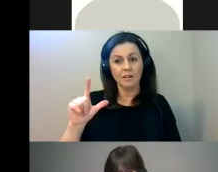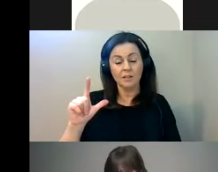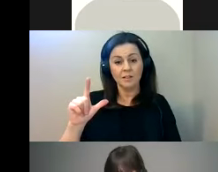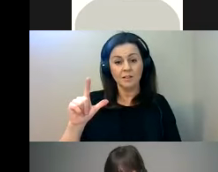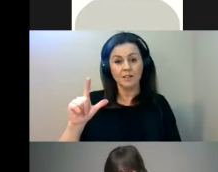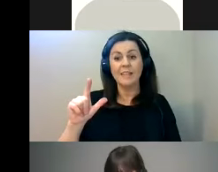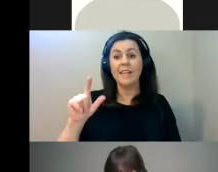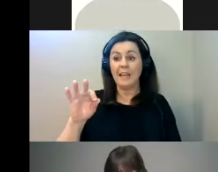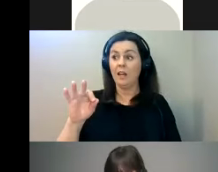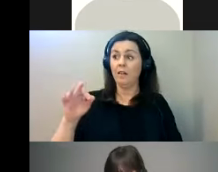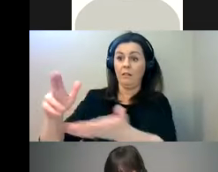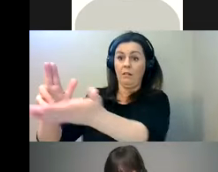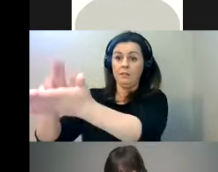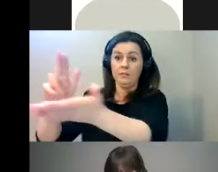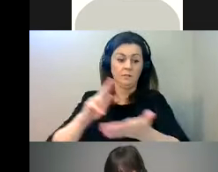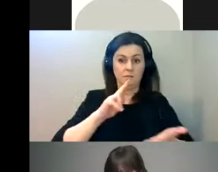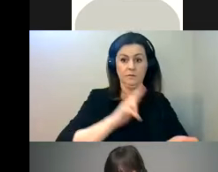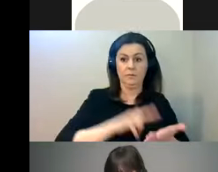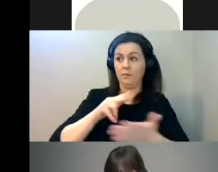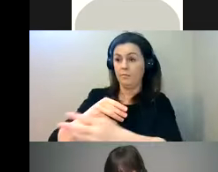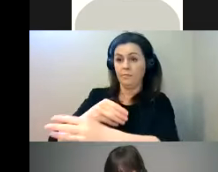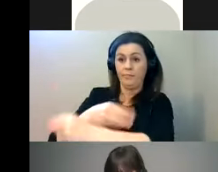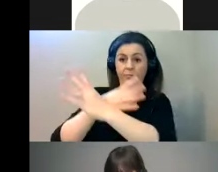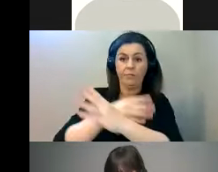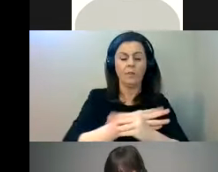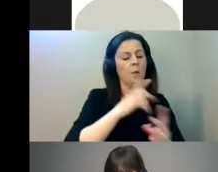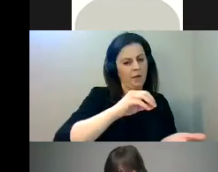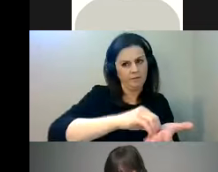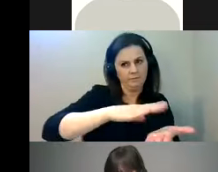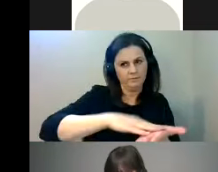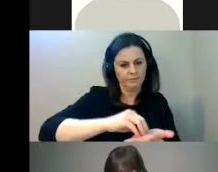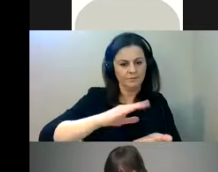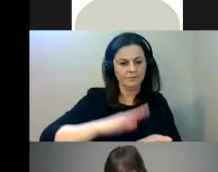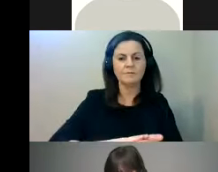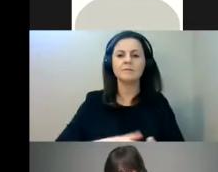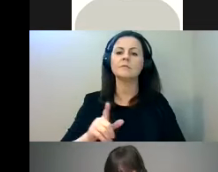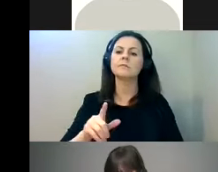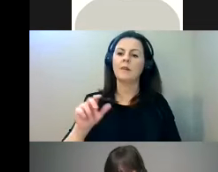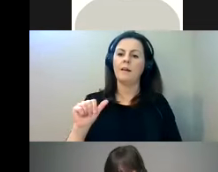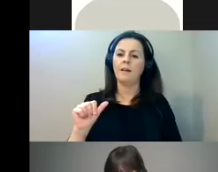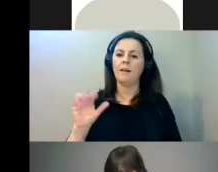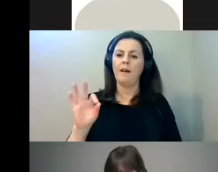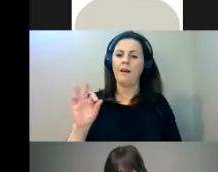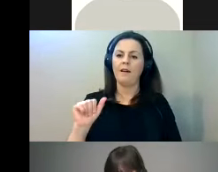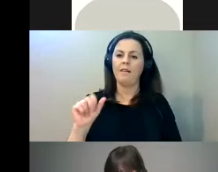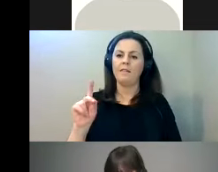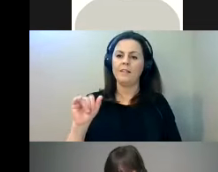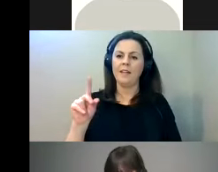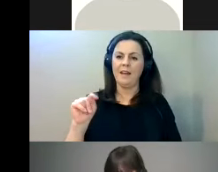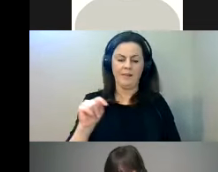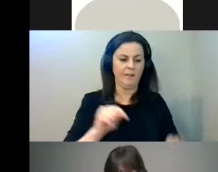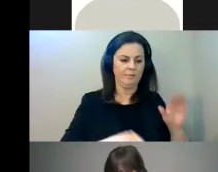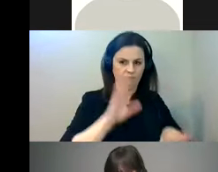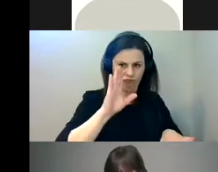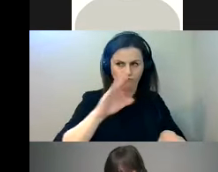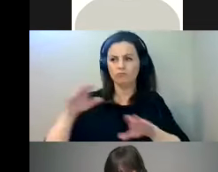noted that way. Affidavits of execution are also prepared for both by the lawyer witnessing the will and the